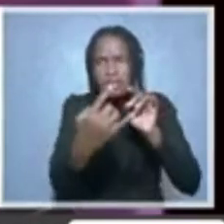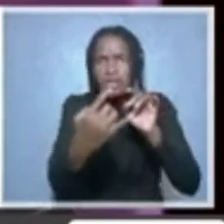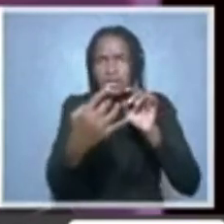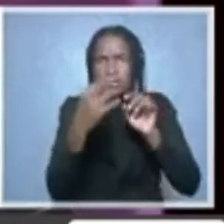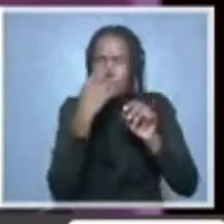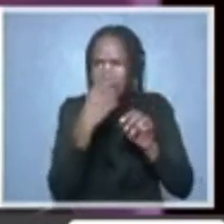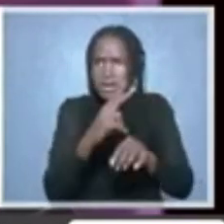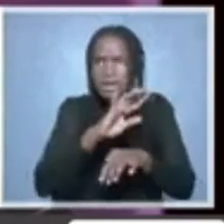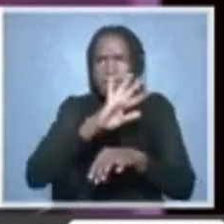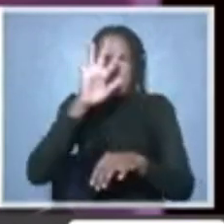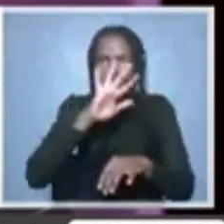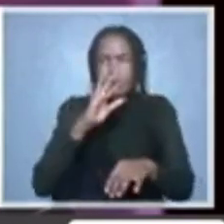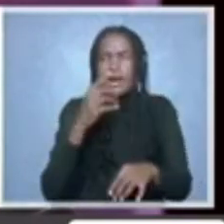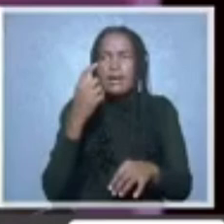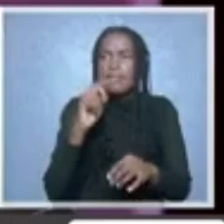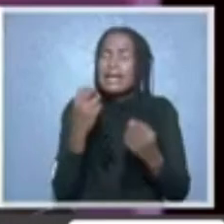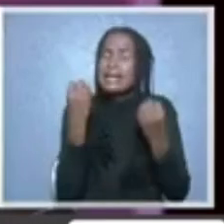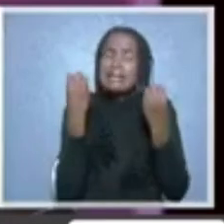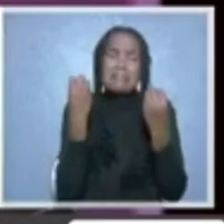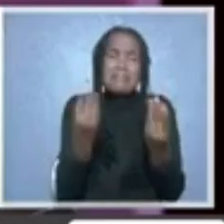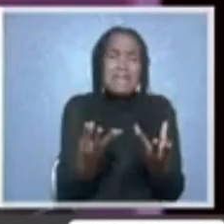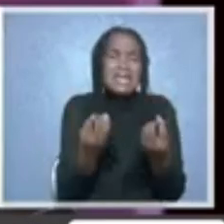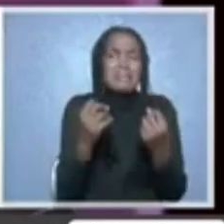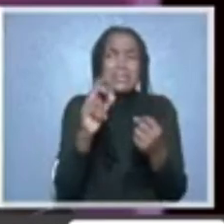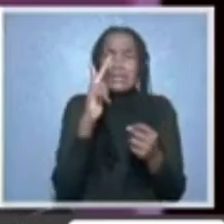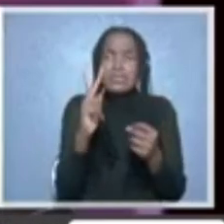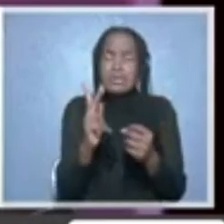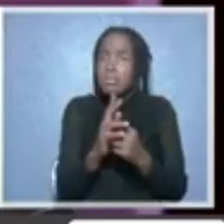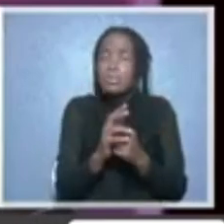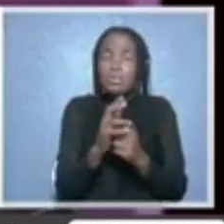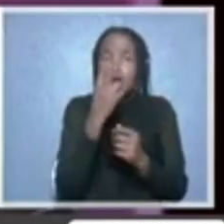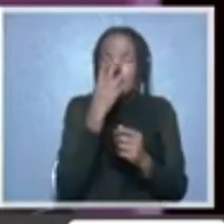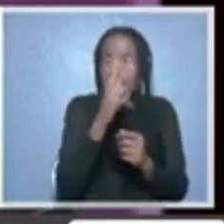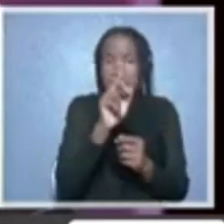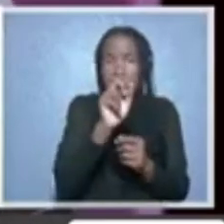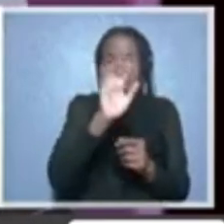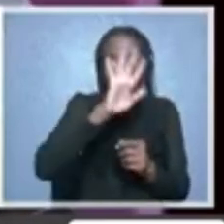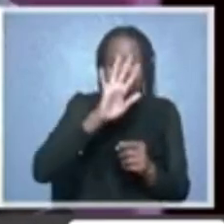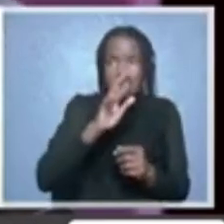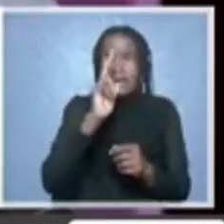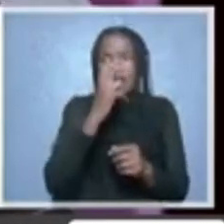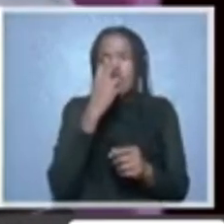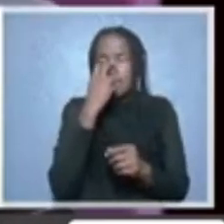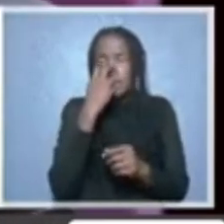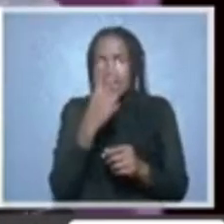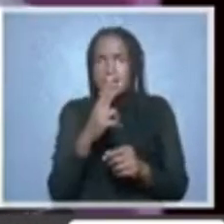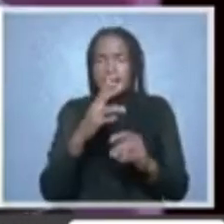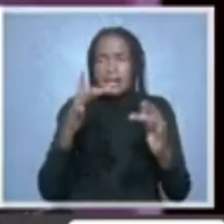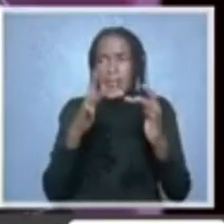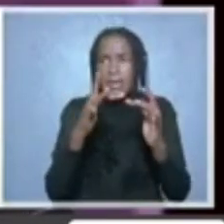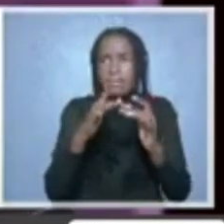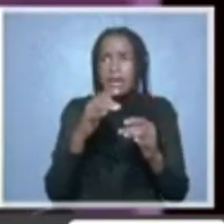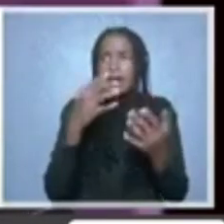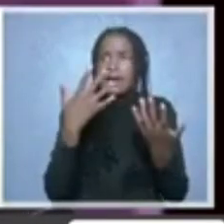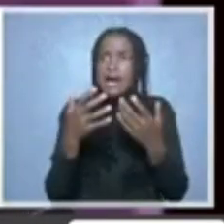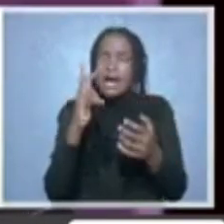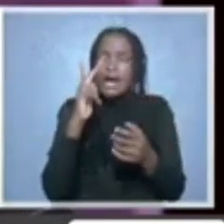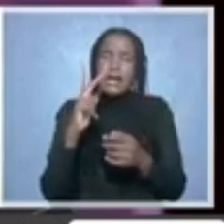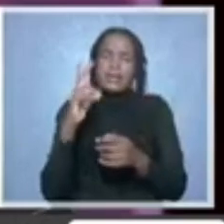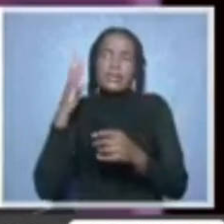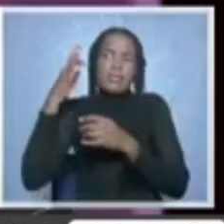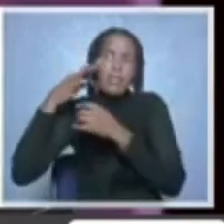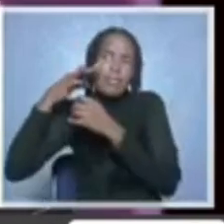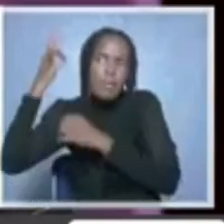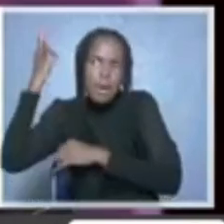that, people are so tuned to their radio stations. Mind you, we can also speak to people in languages that they speak at